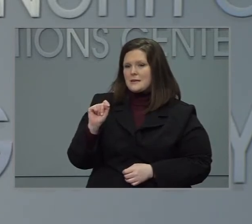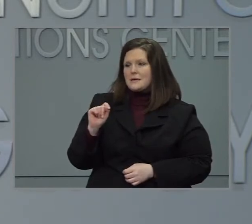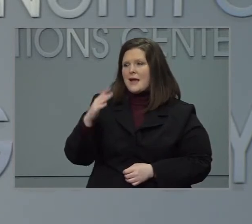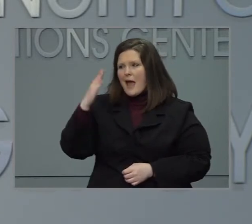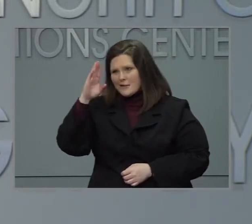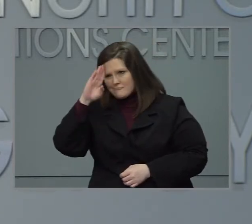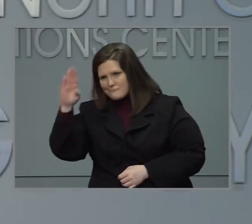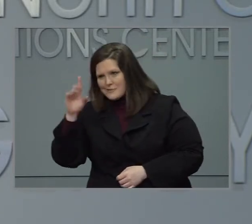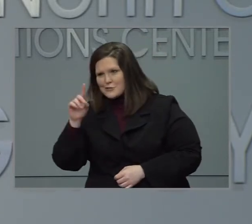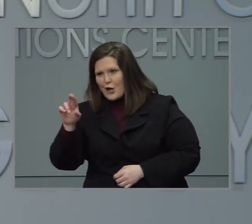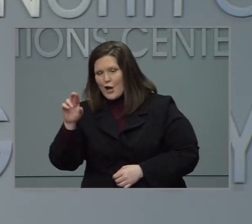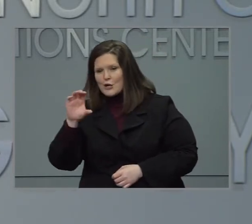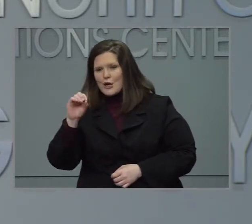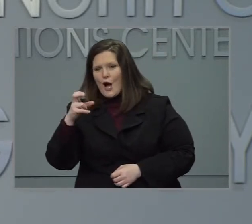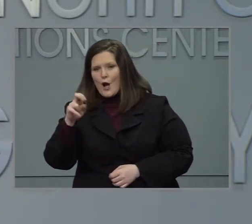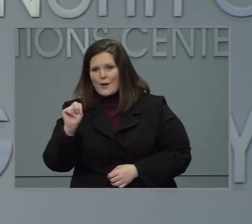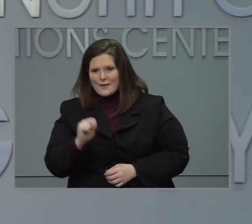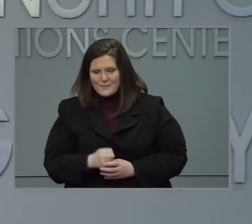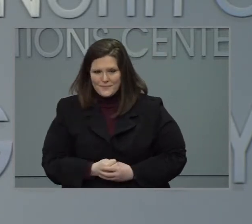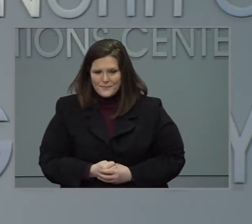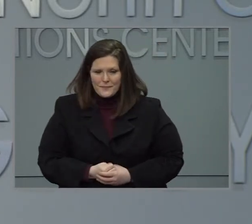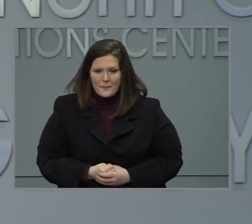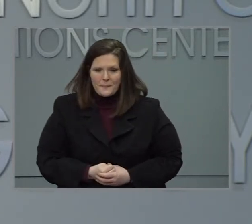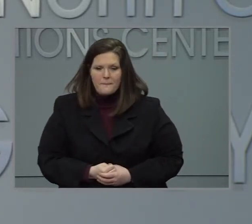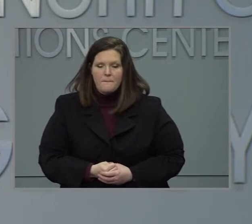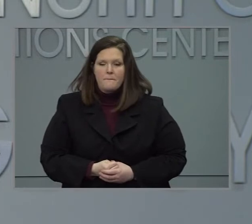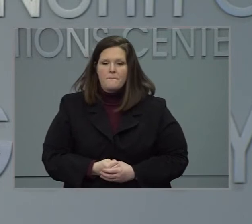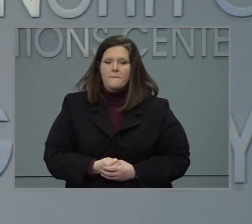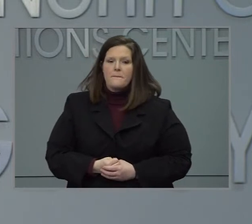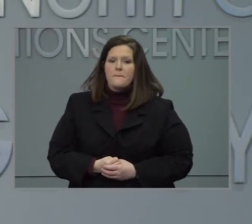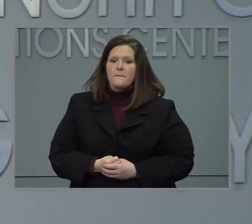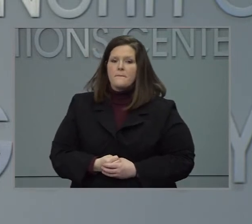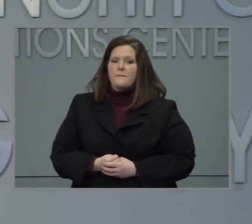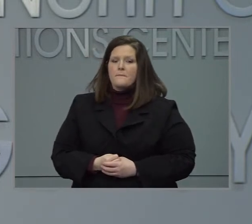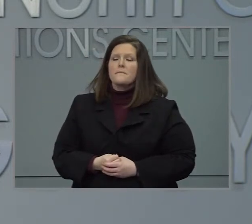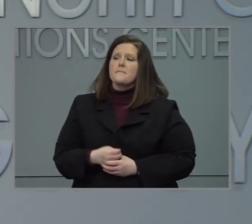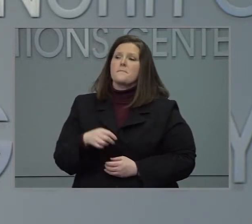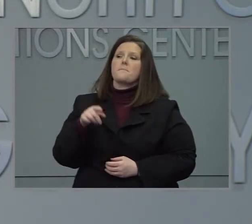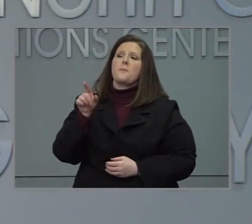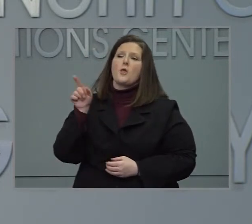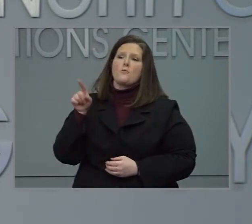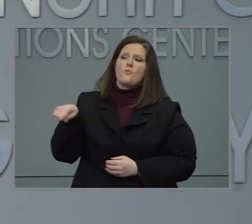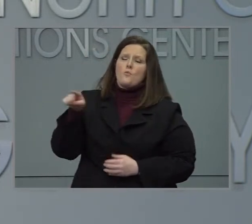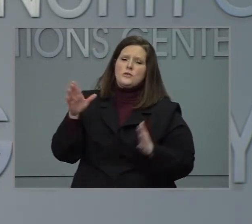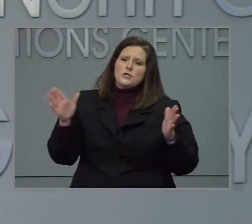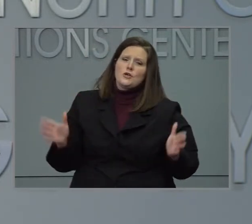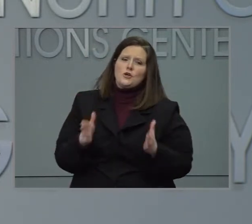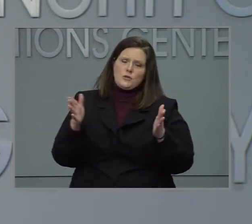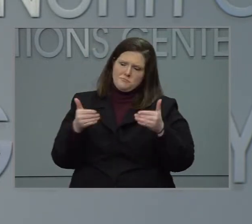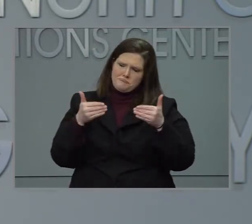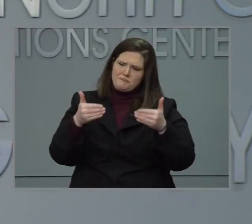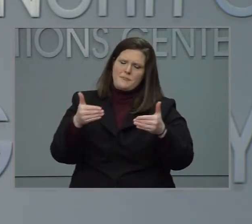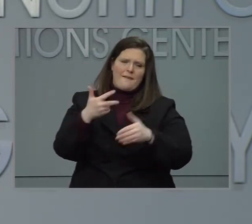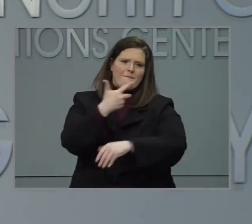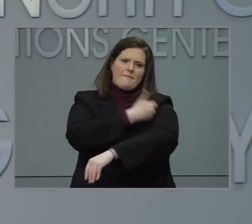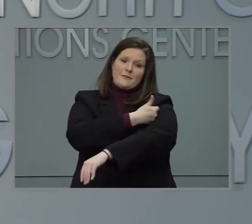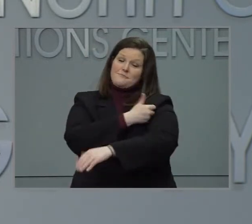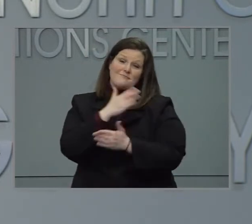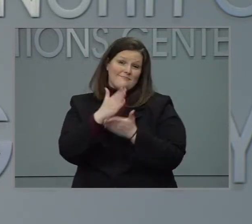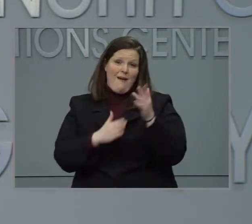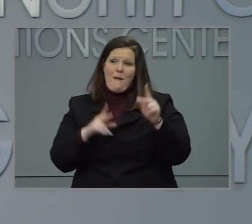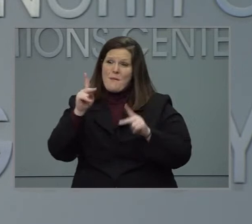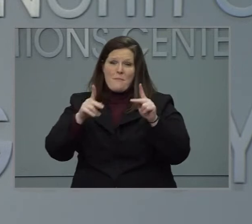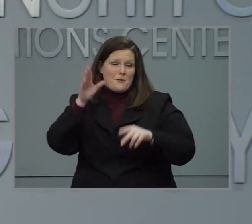to Dr. Cohen. You know, as the push continues to get folks vaccinated, there are those who are simply not going to